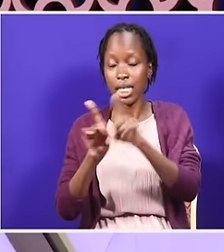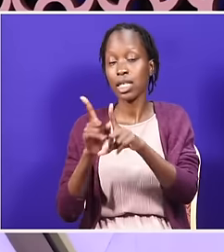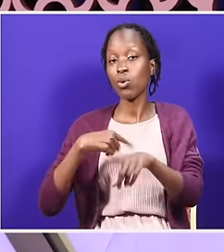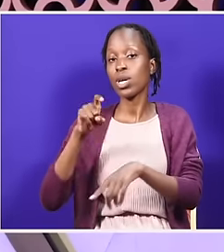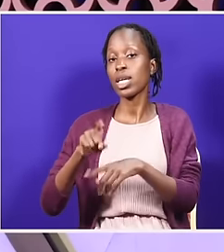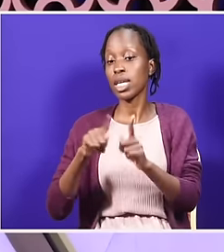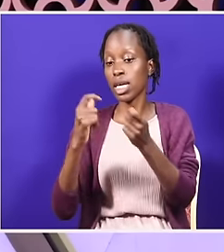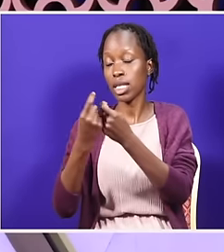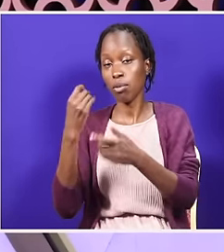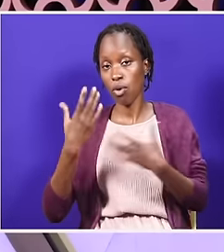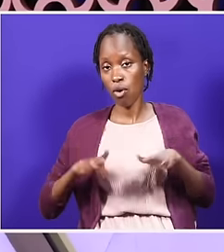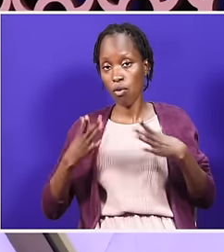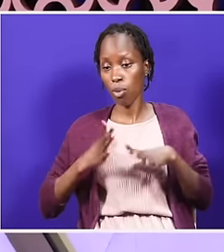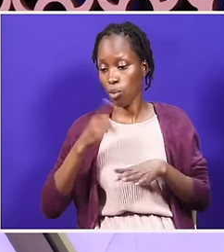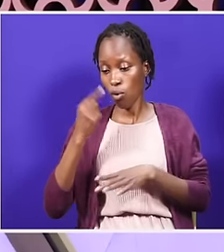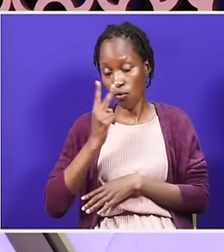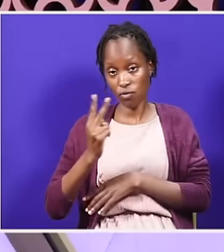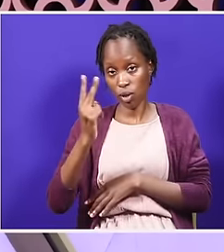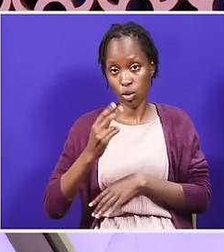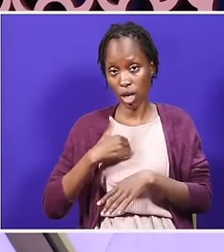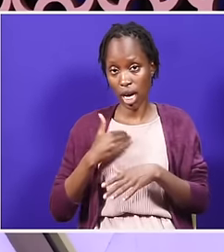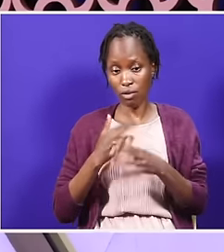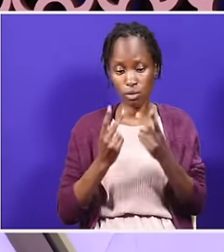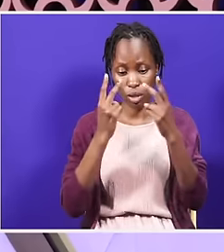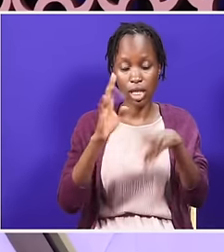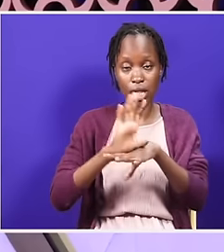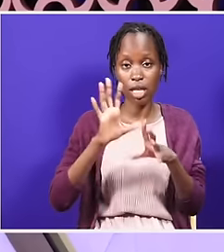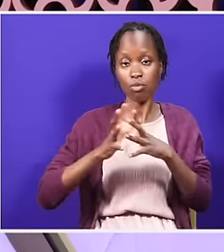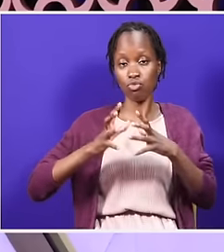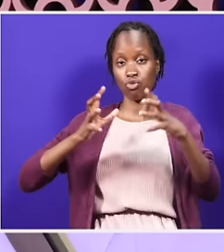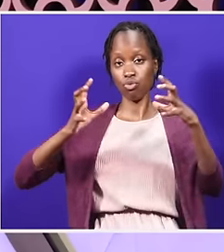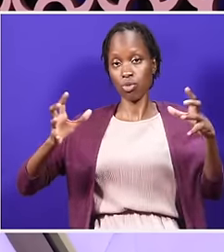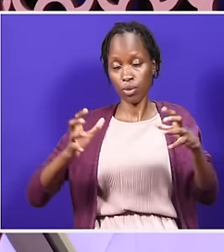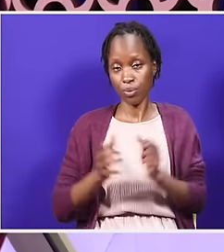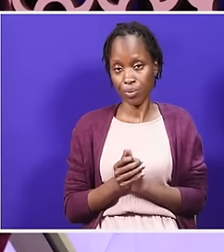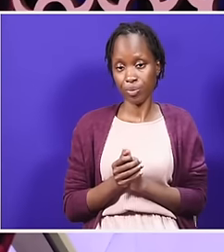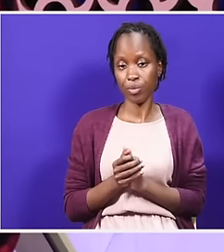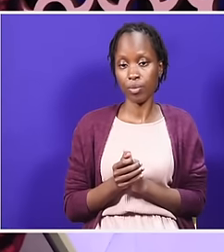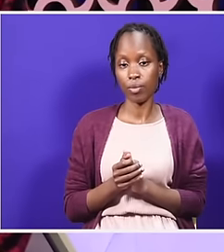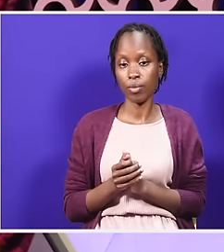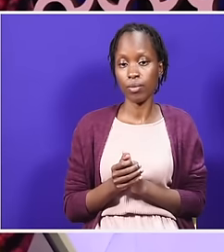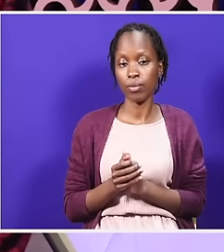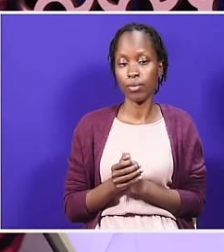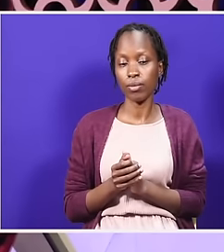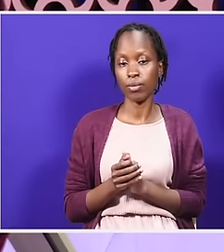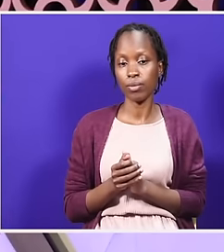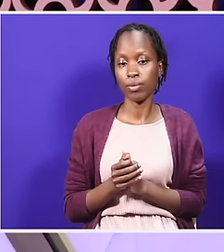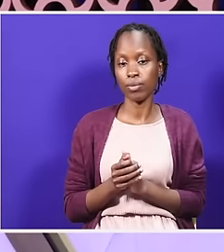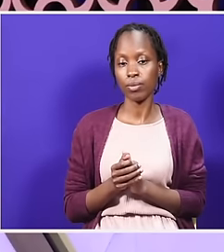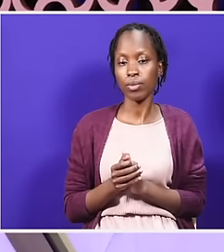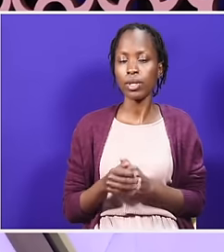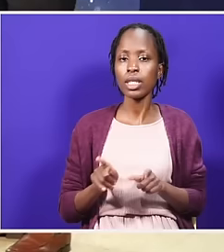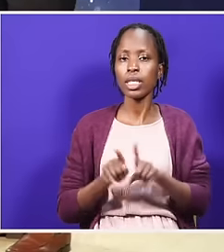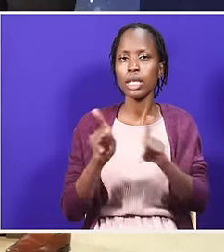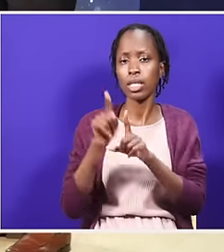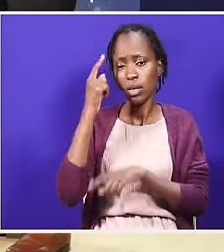people who have this vision to see the church grow and grow and grow. Amen. Mm. Amen. So, I